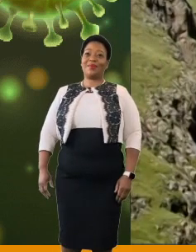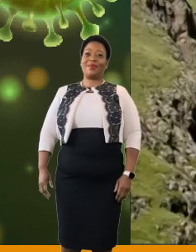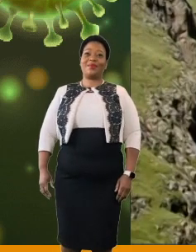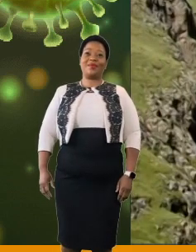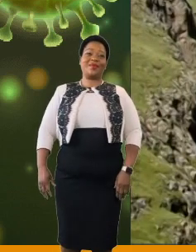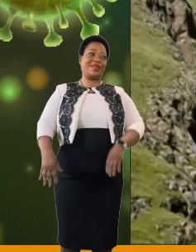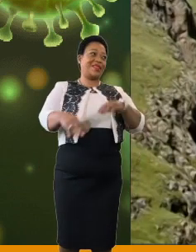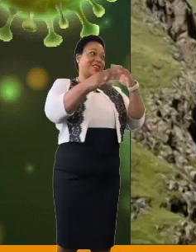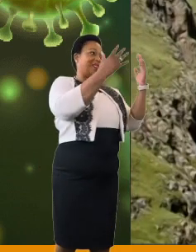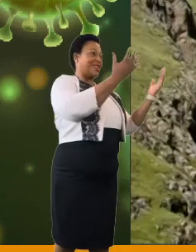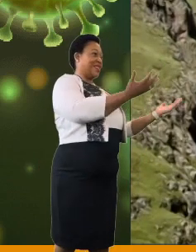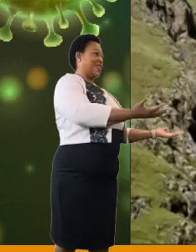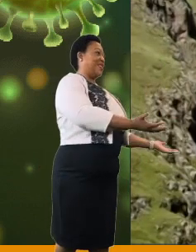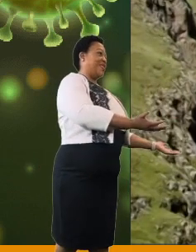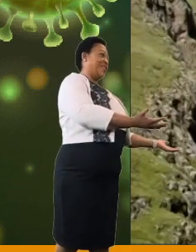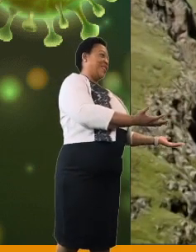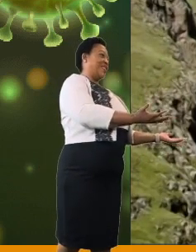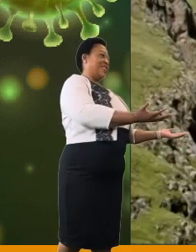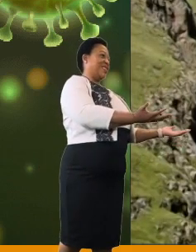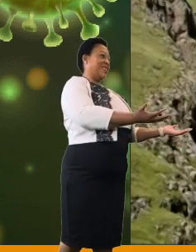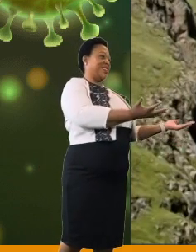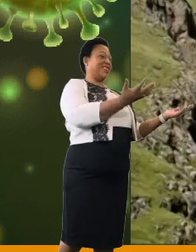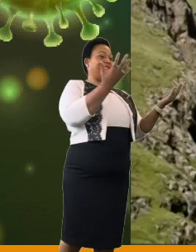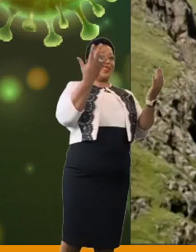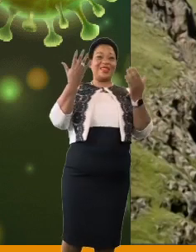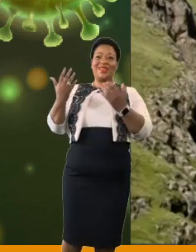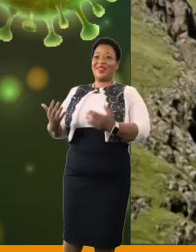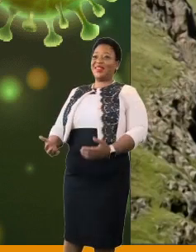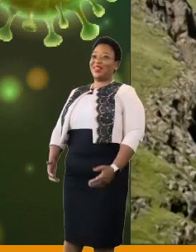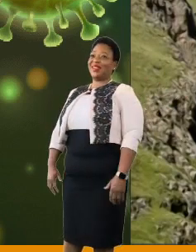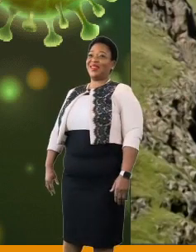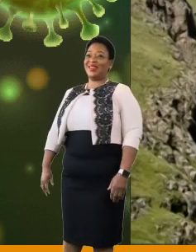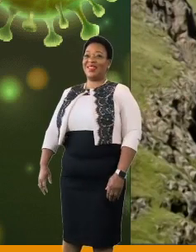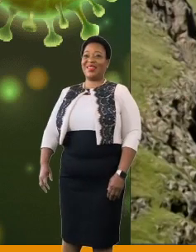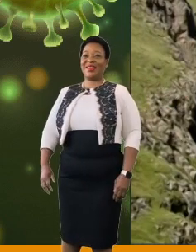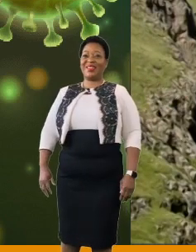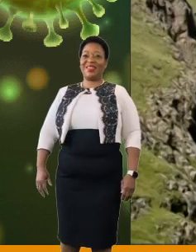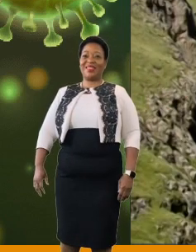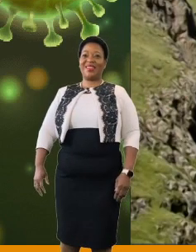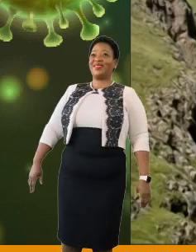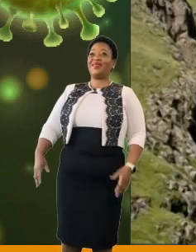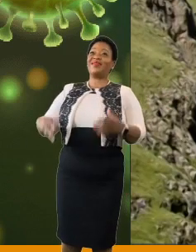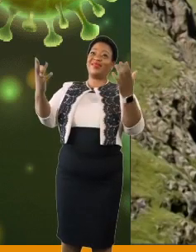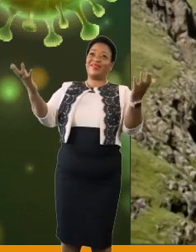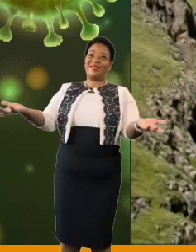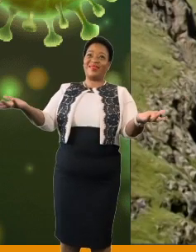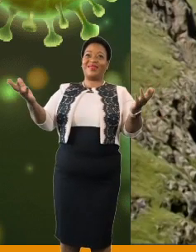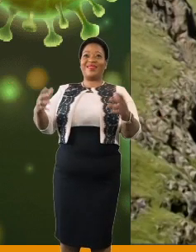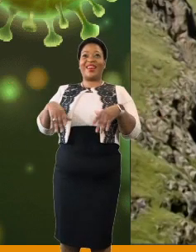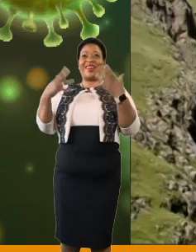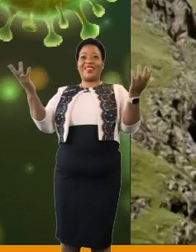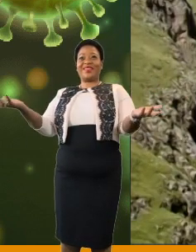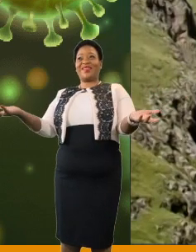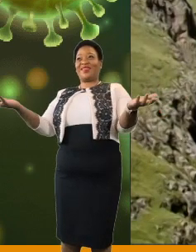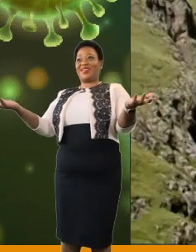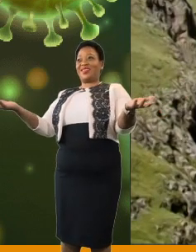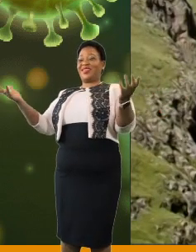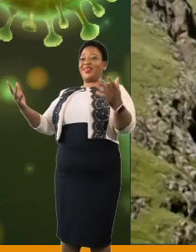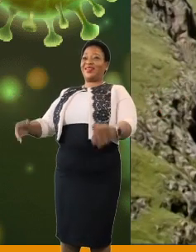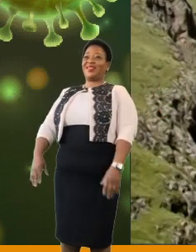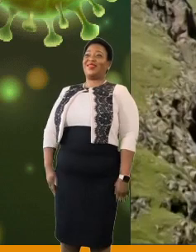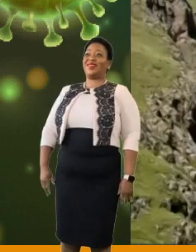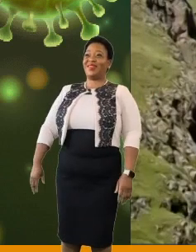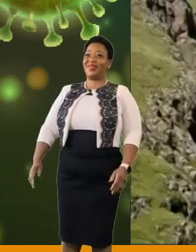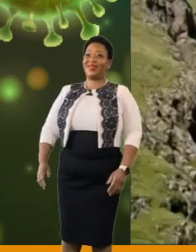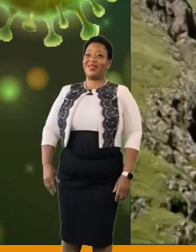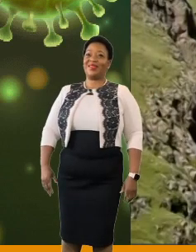closely with MEC over many years. And I think I've got a reasonable good idea of what she's expecting from us. And Neville, as you